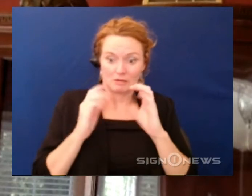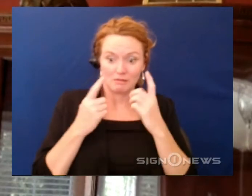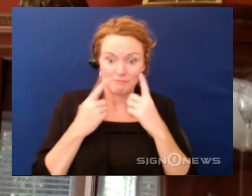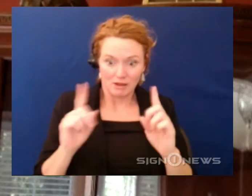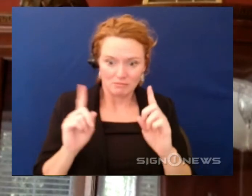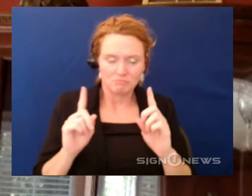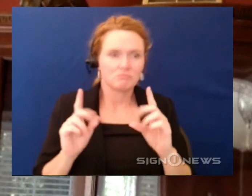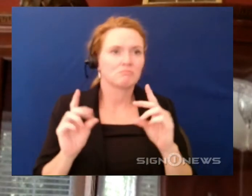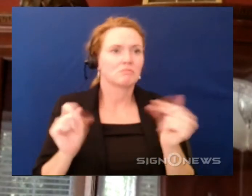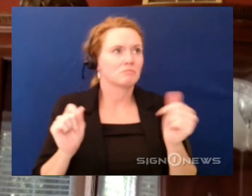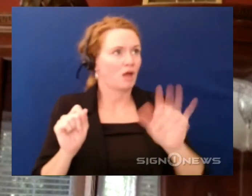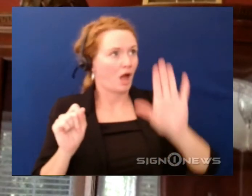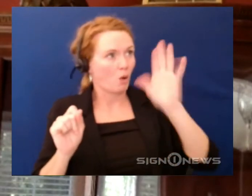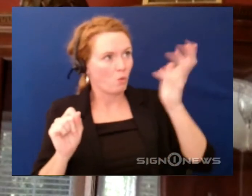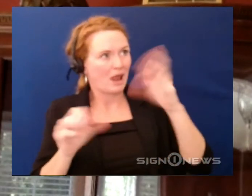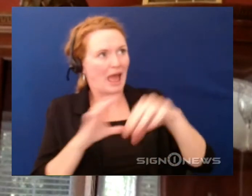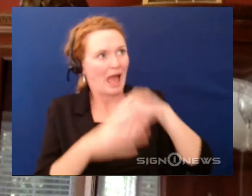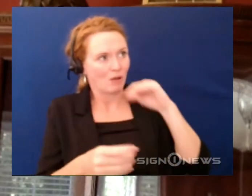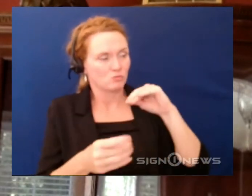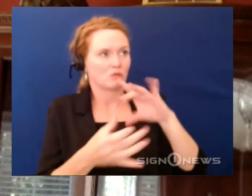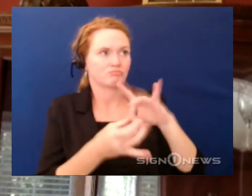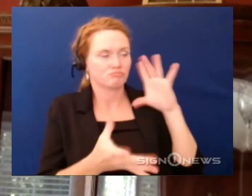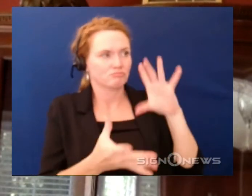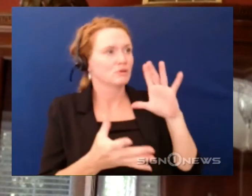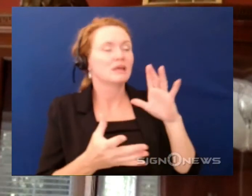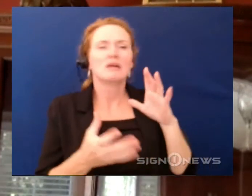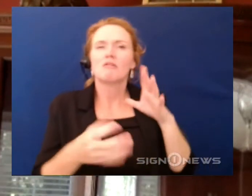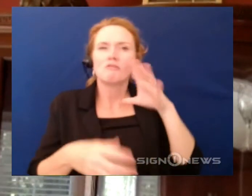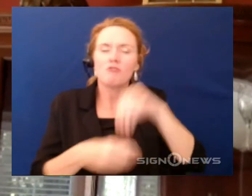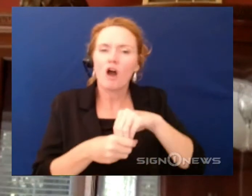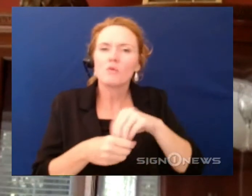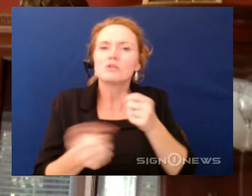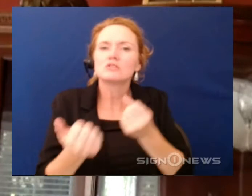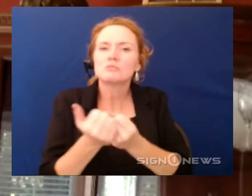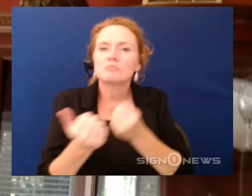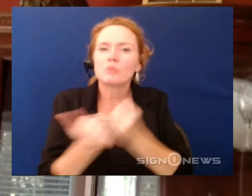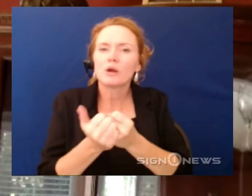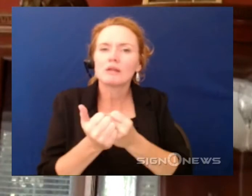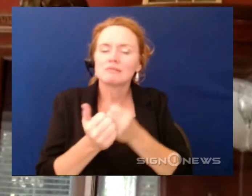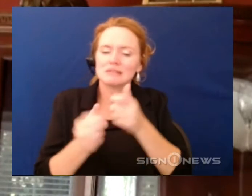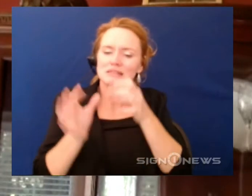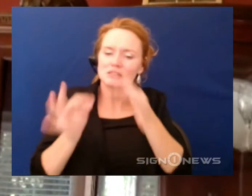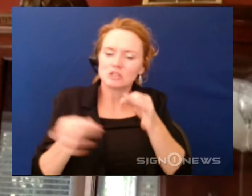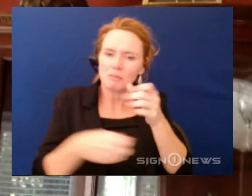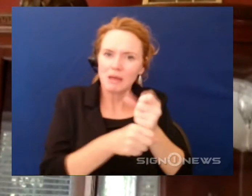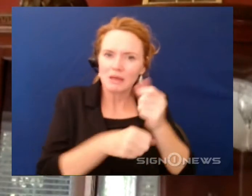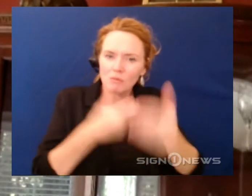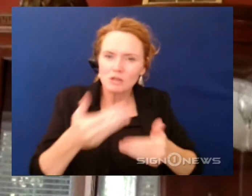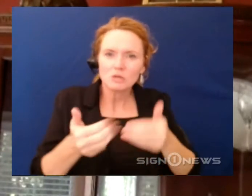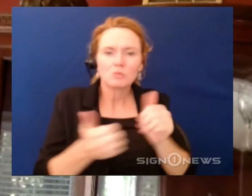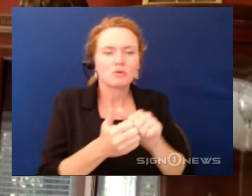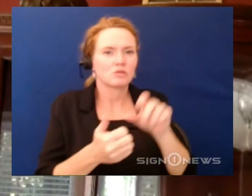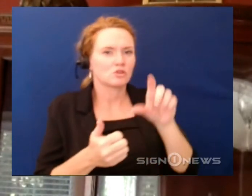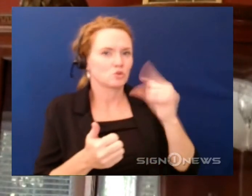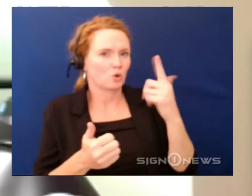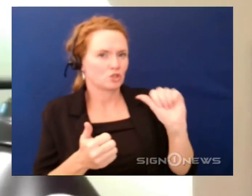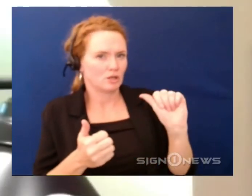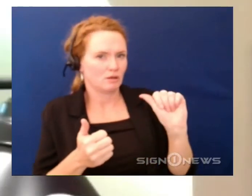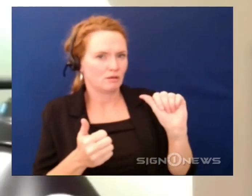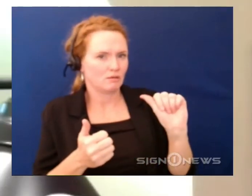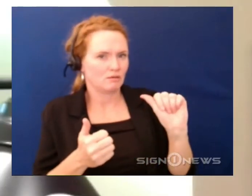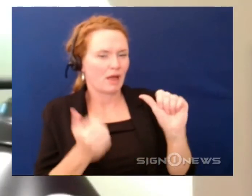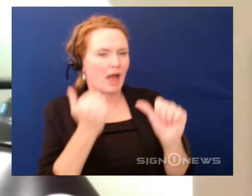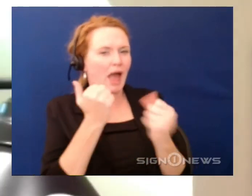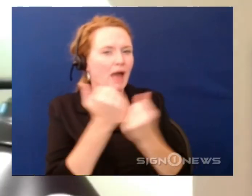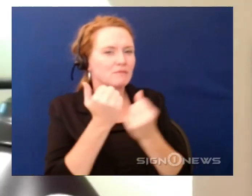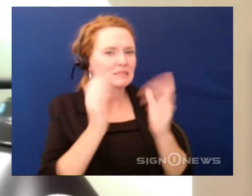guardianship. He was involved with the Supported Decision-Making Council through the Georgia Advocacy Office. And so